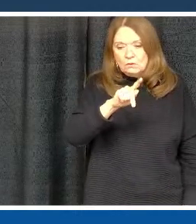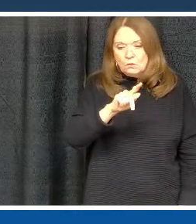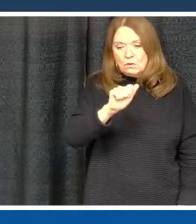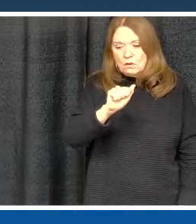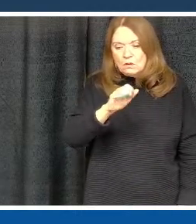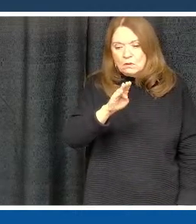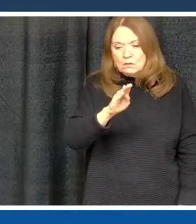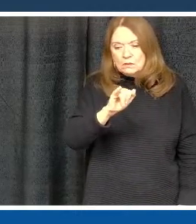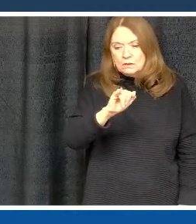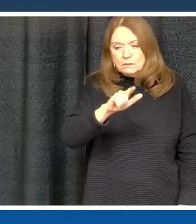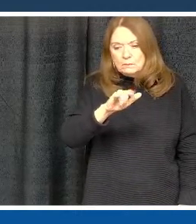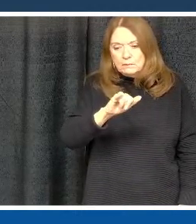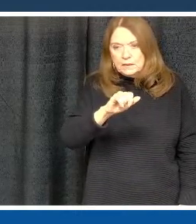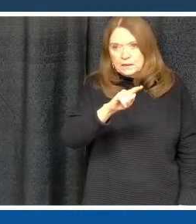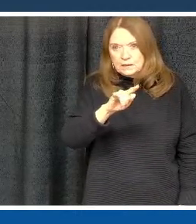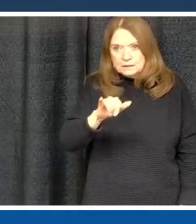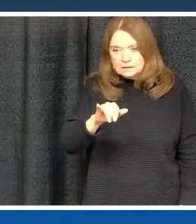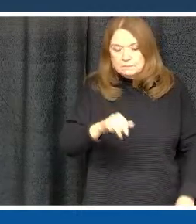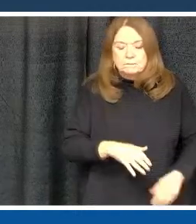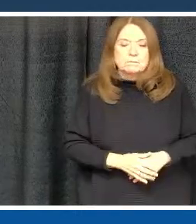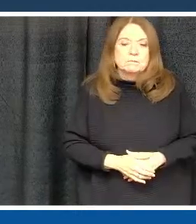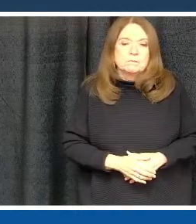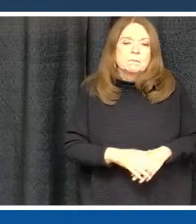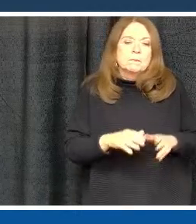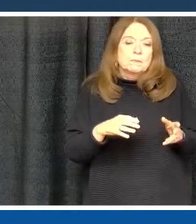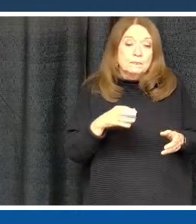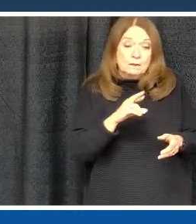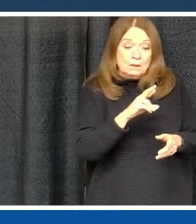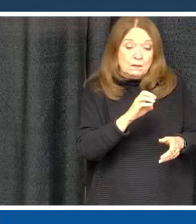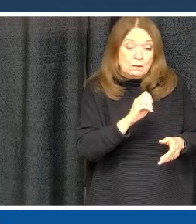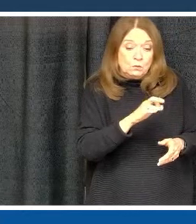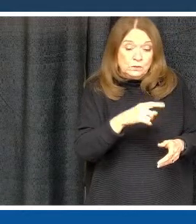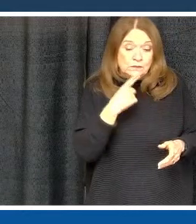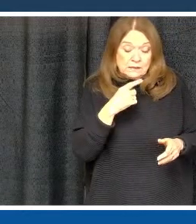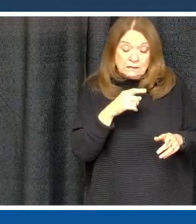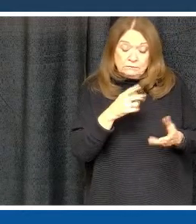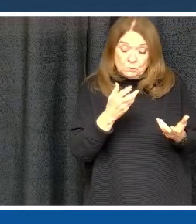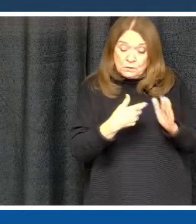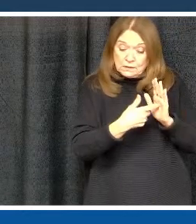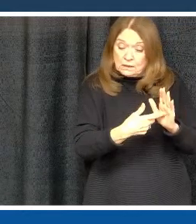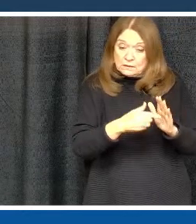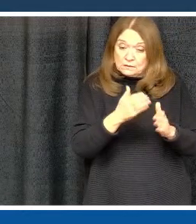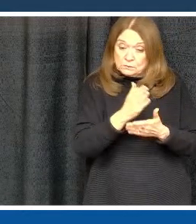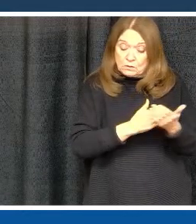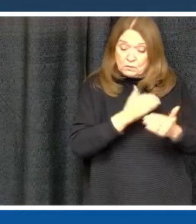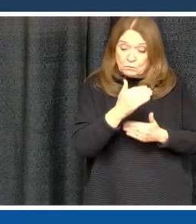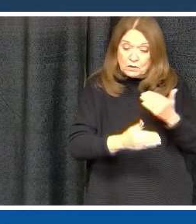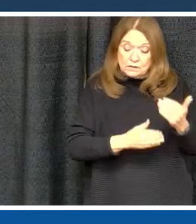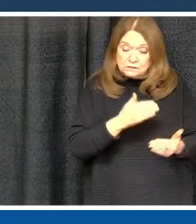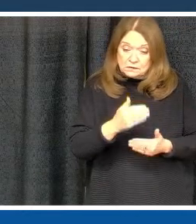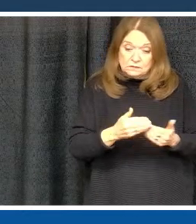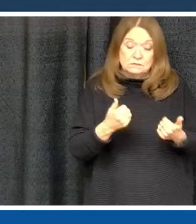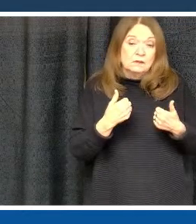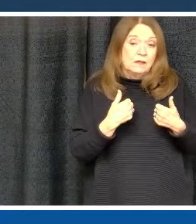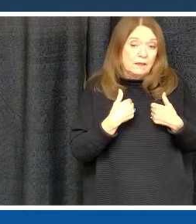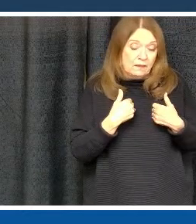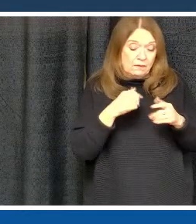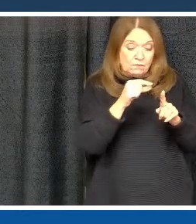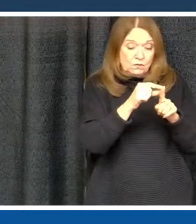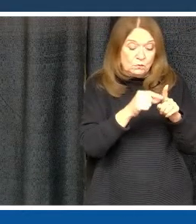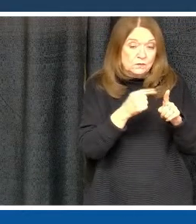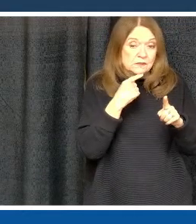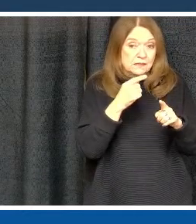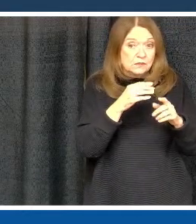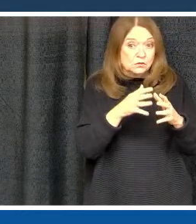Councilperson Reynolds, you're recognized. I'd like to indicate as part of the process, I had the wording that said to the maximum